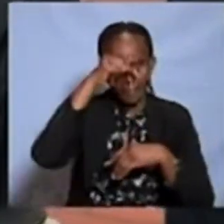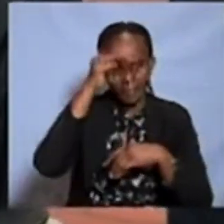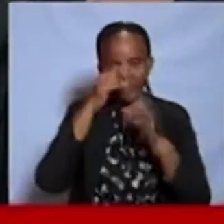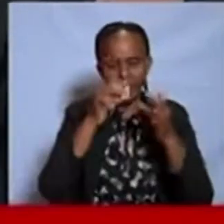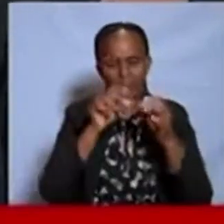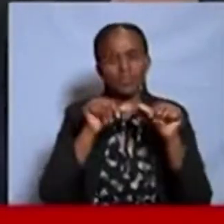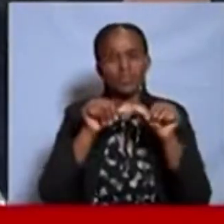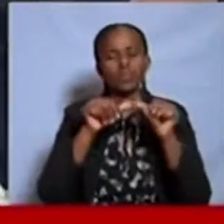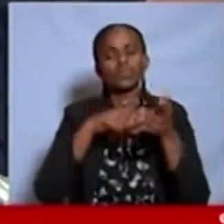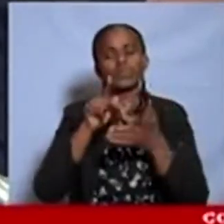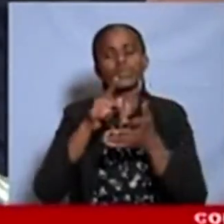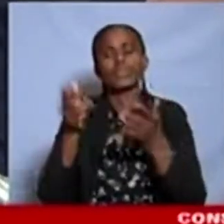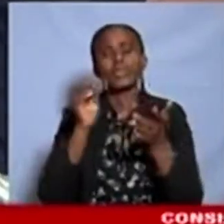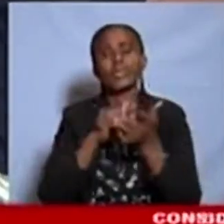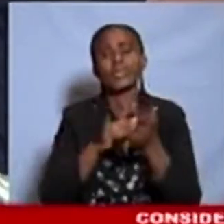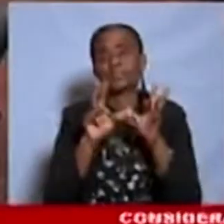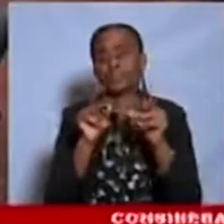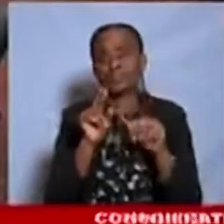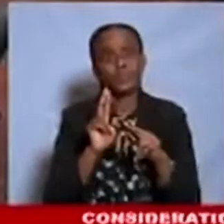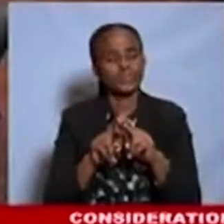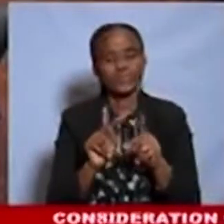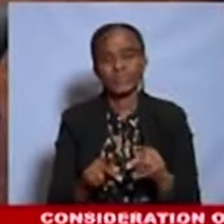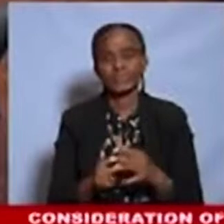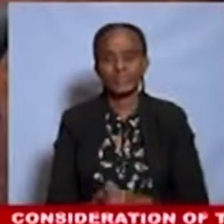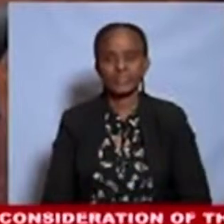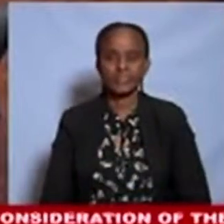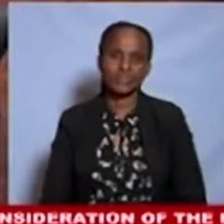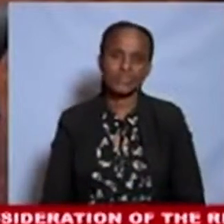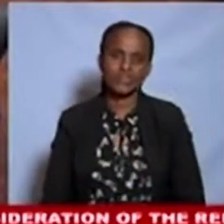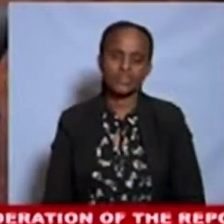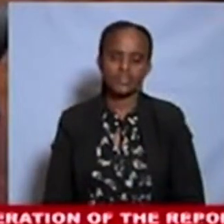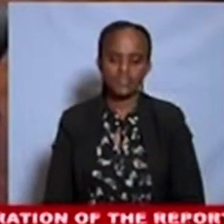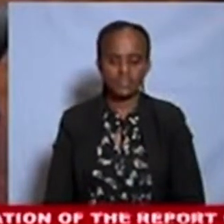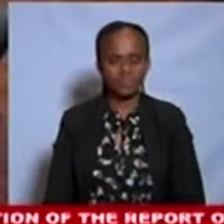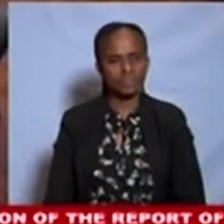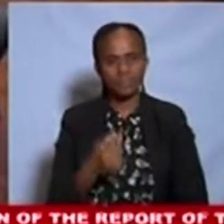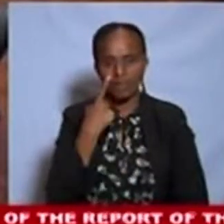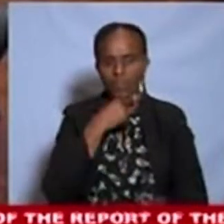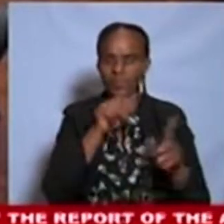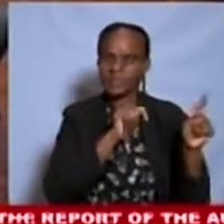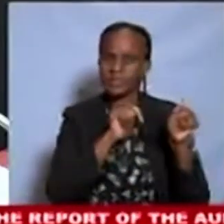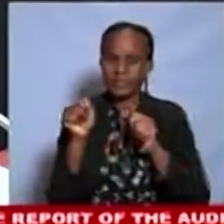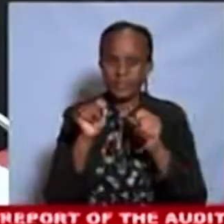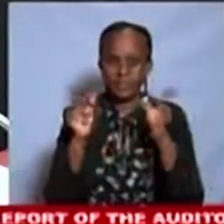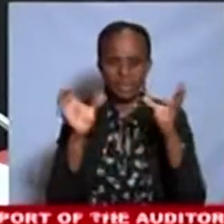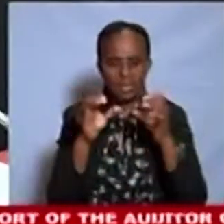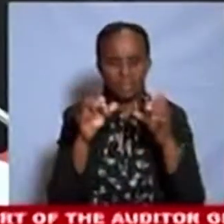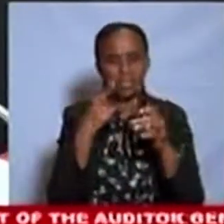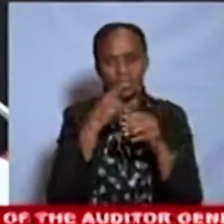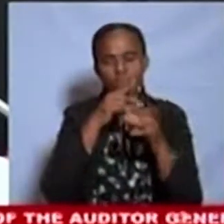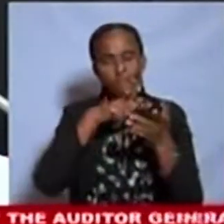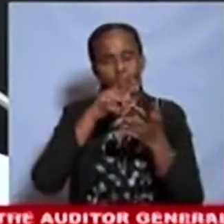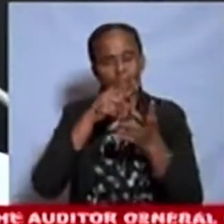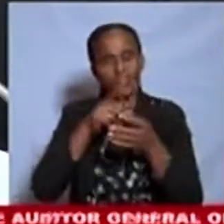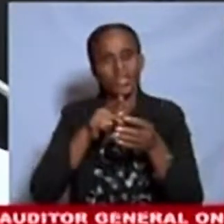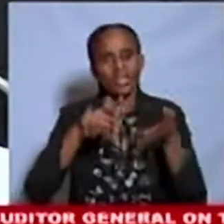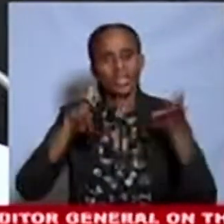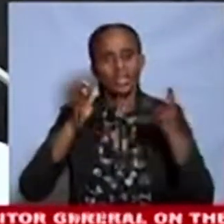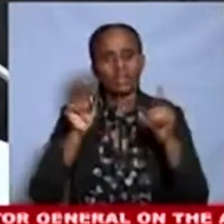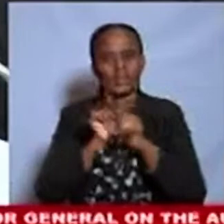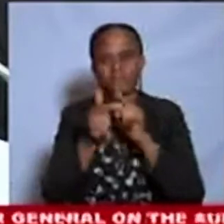to pay all of them. No, Chair. Those that are being transferred to Namwara, it's Namwara Town Council that pays the setting in allowances.